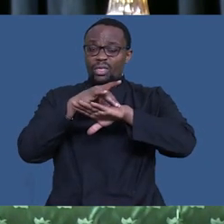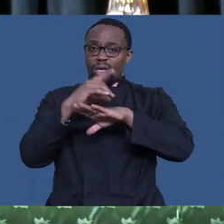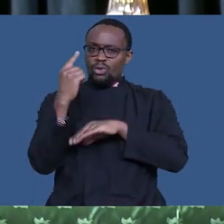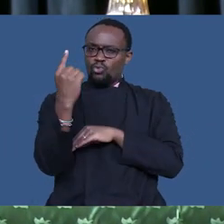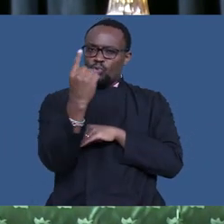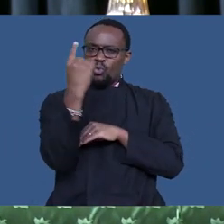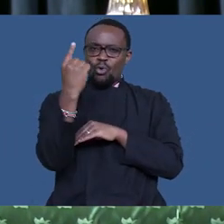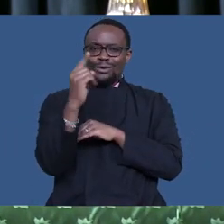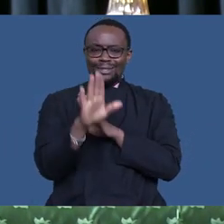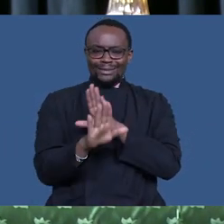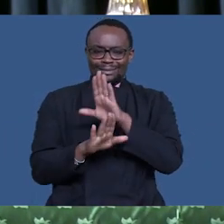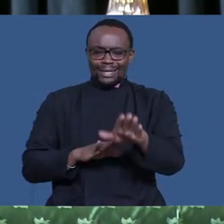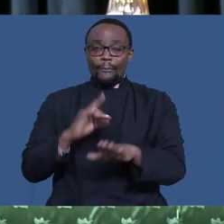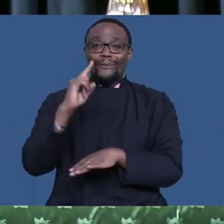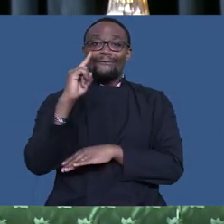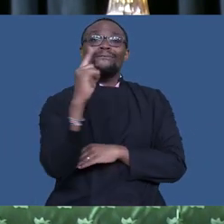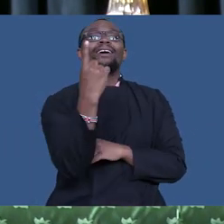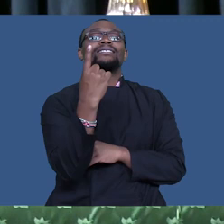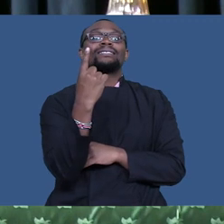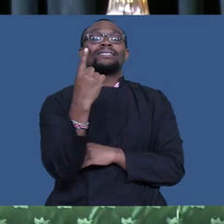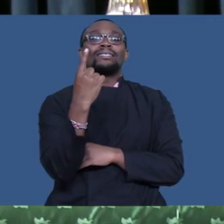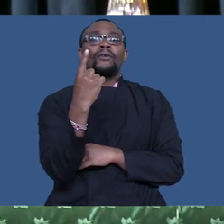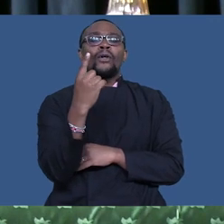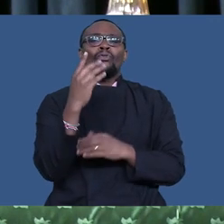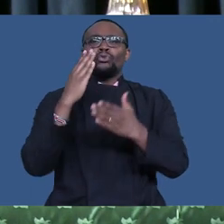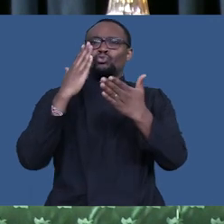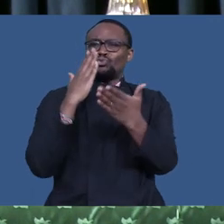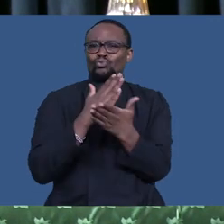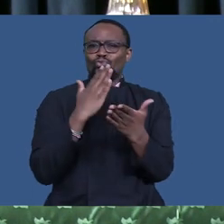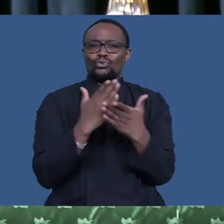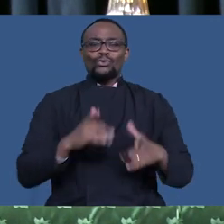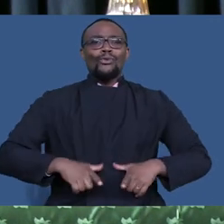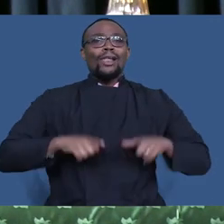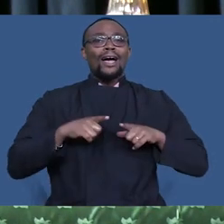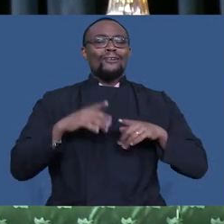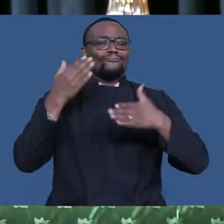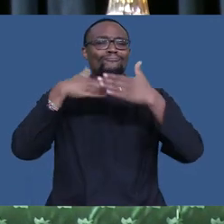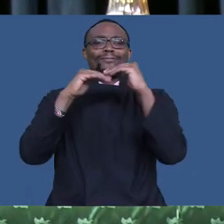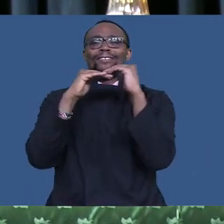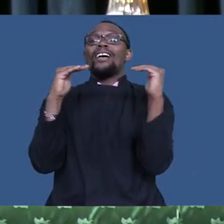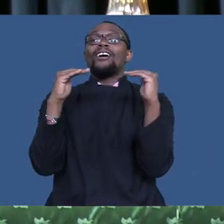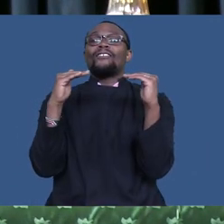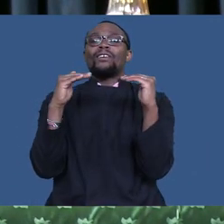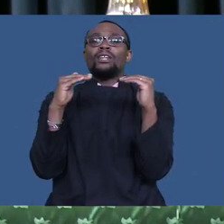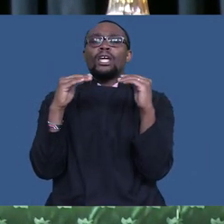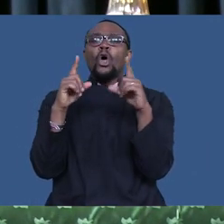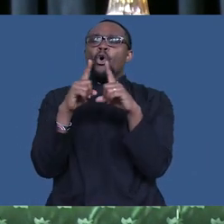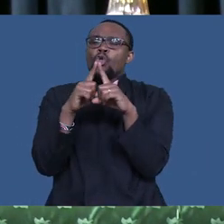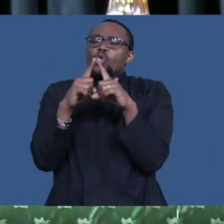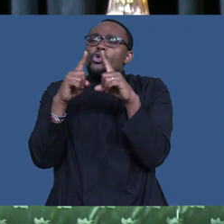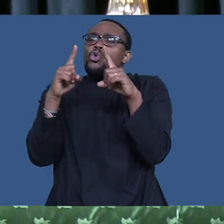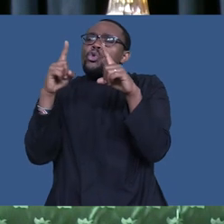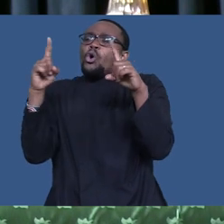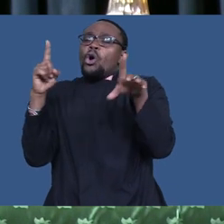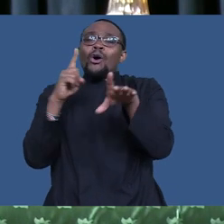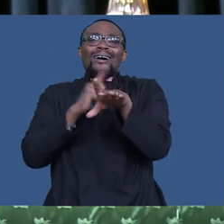the dress rehearsal before the real production. You will spend far more time on the